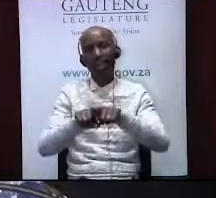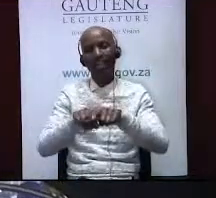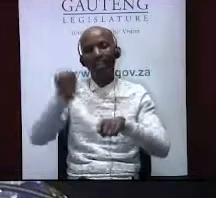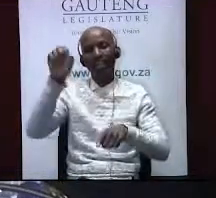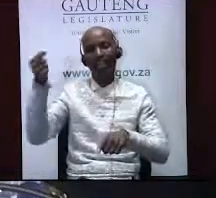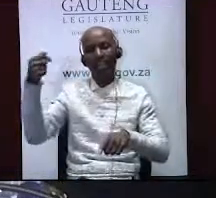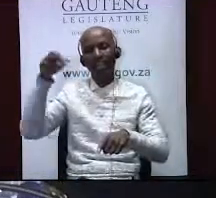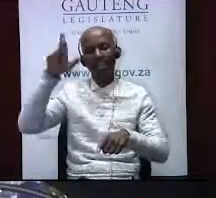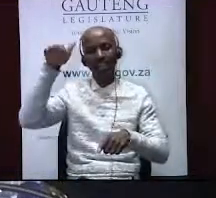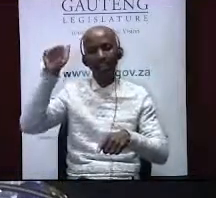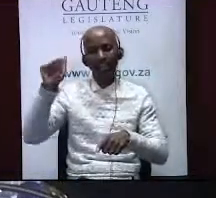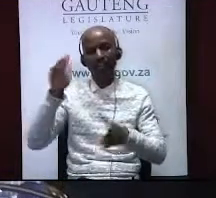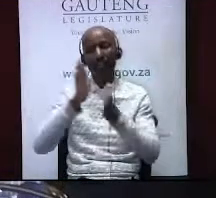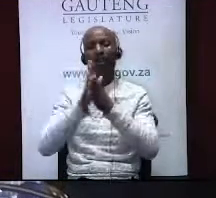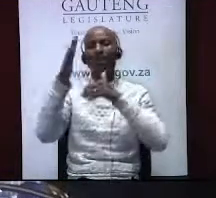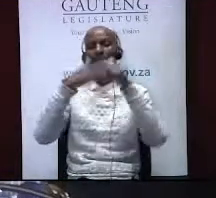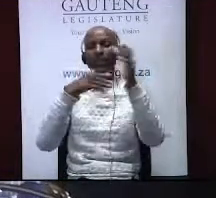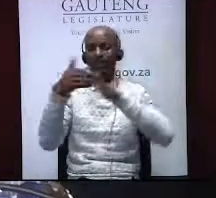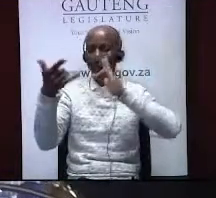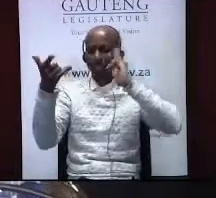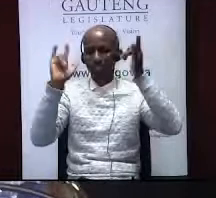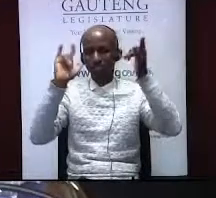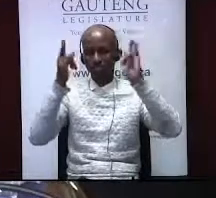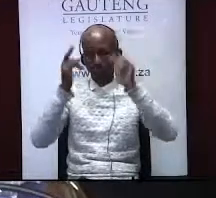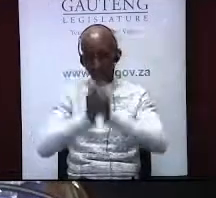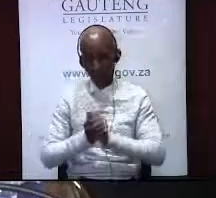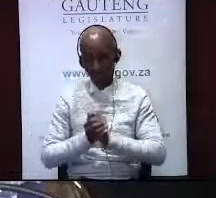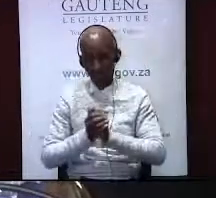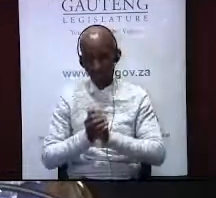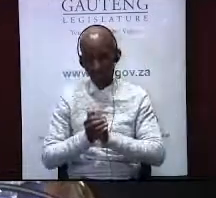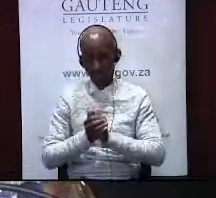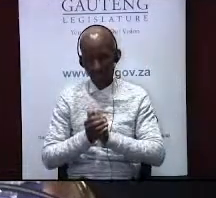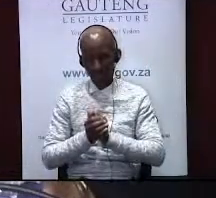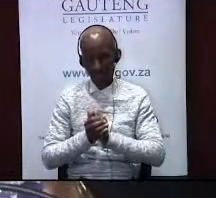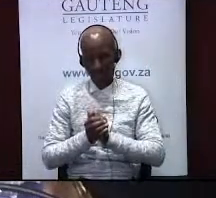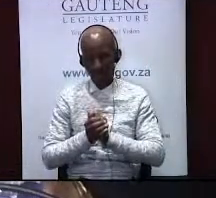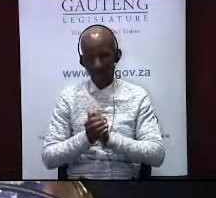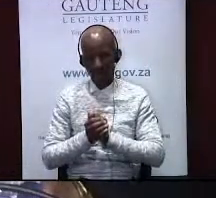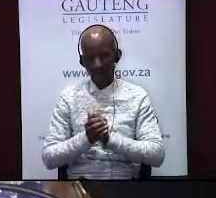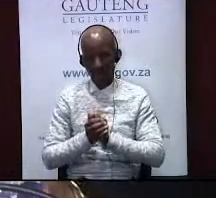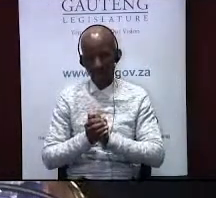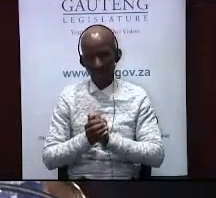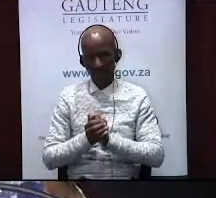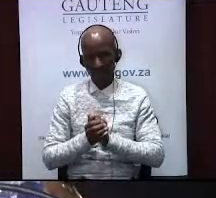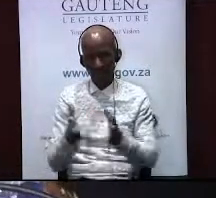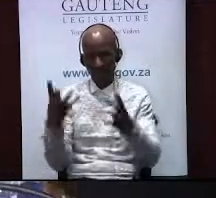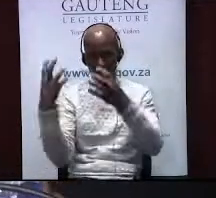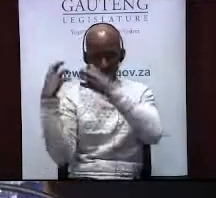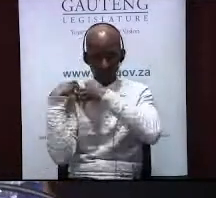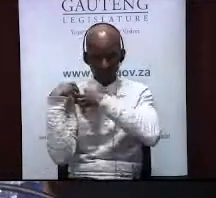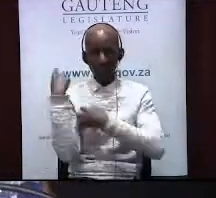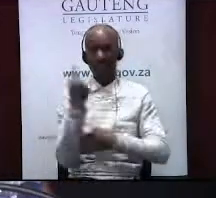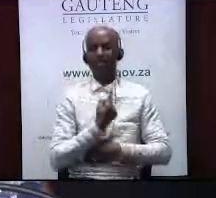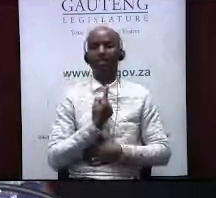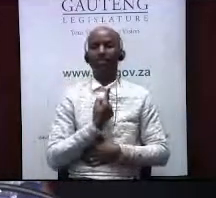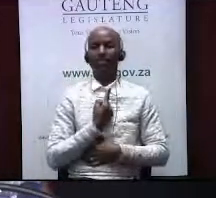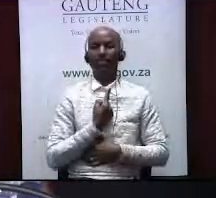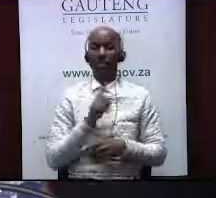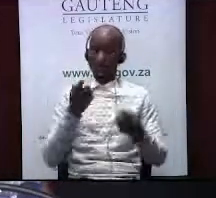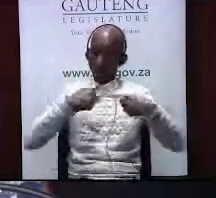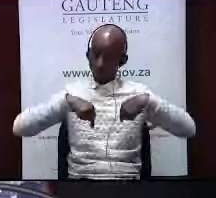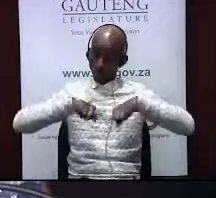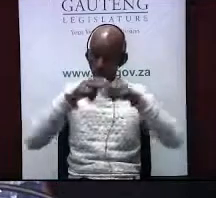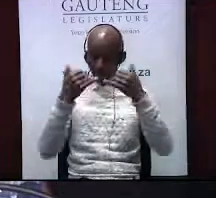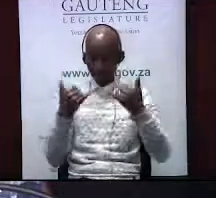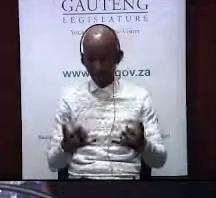Shira and build the cities. Let us take it upon ourselves. We are